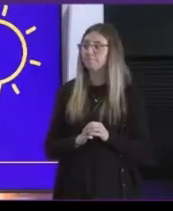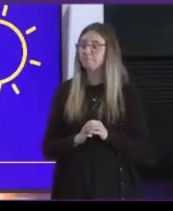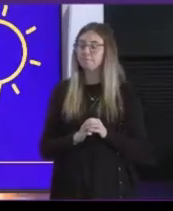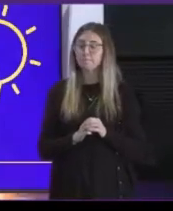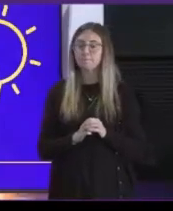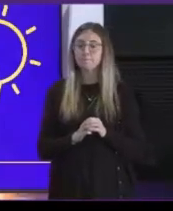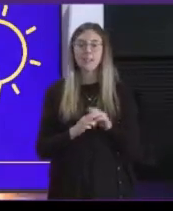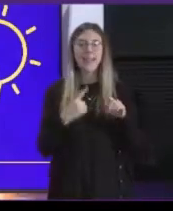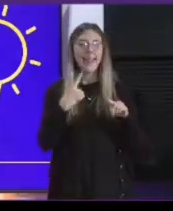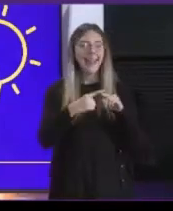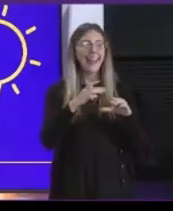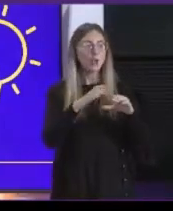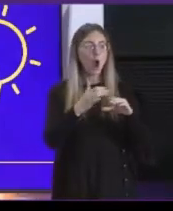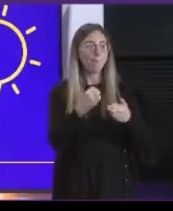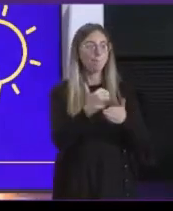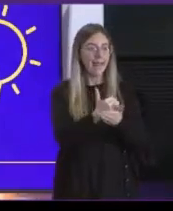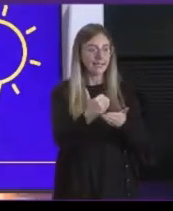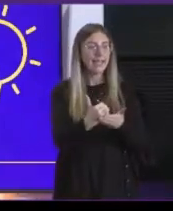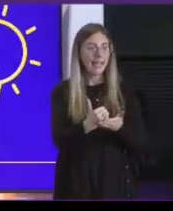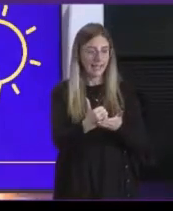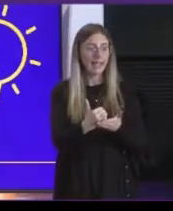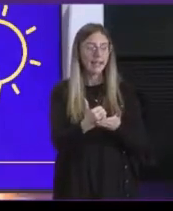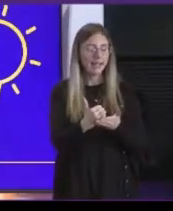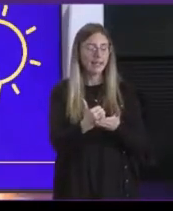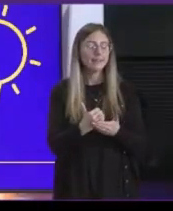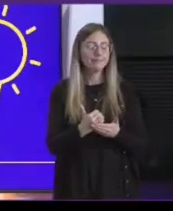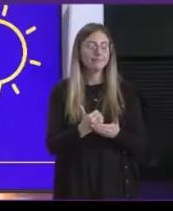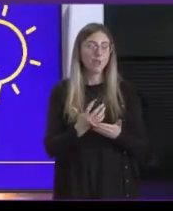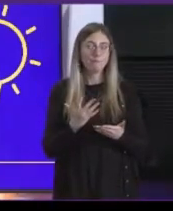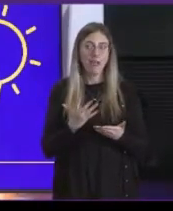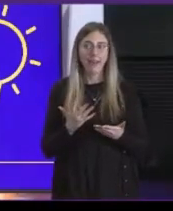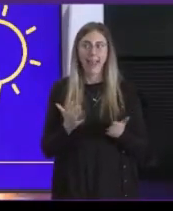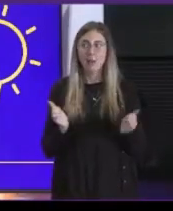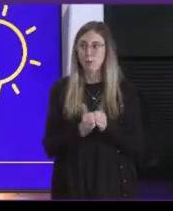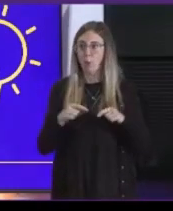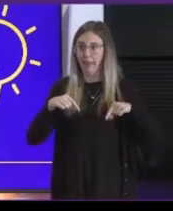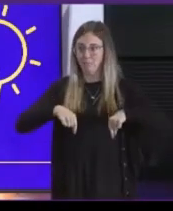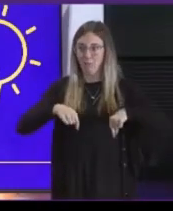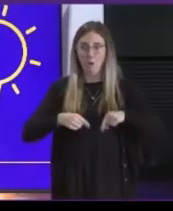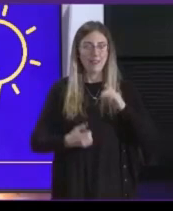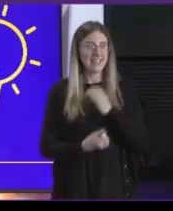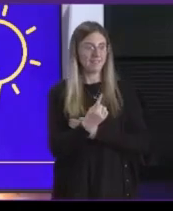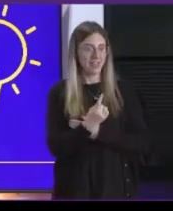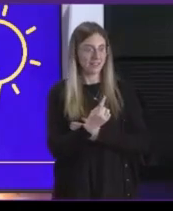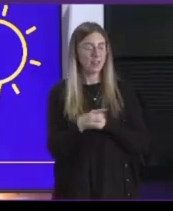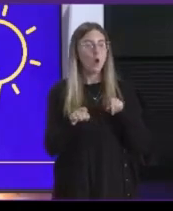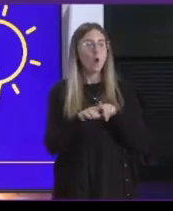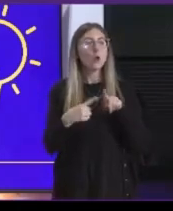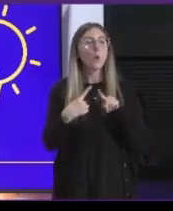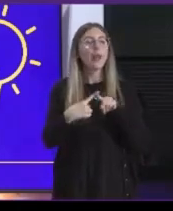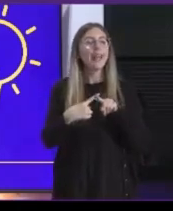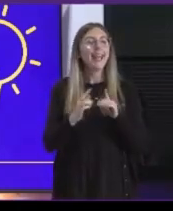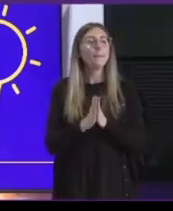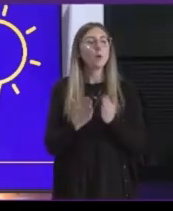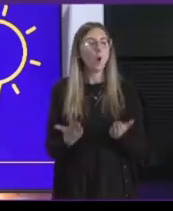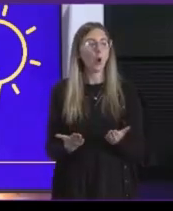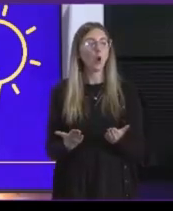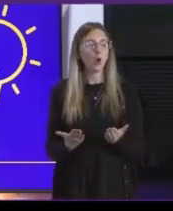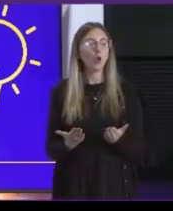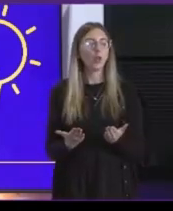e-commerce, banking, so very suitable for this event, I think, and also e-books and